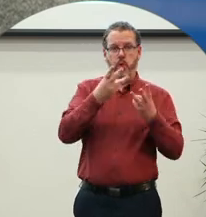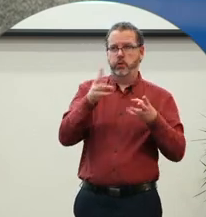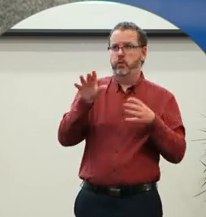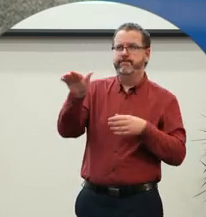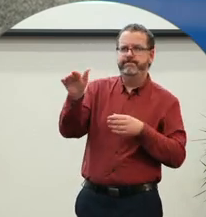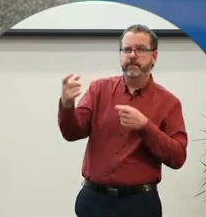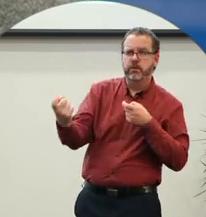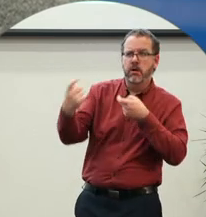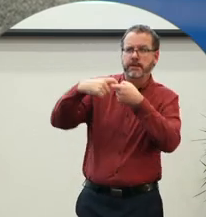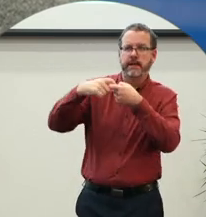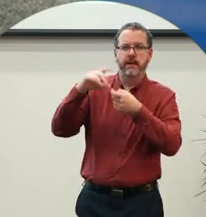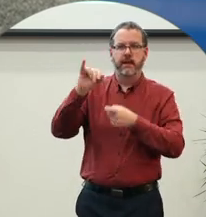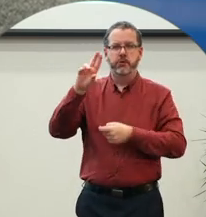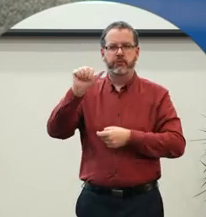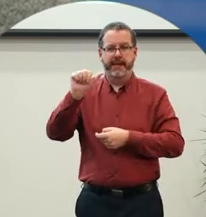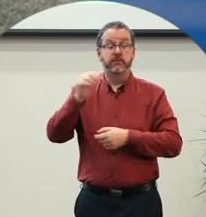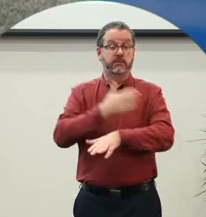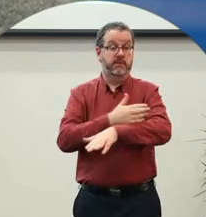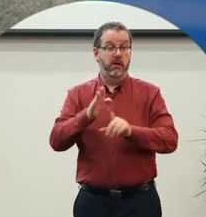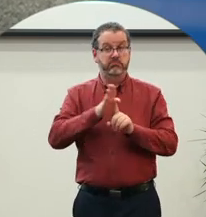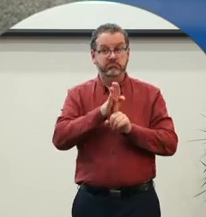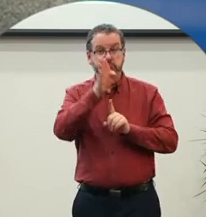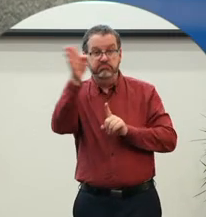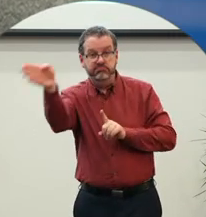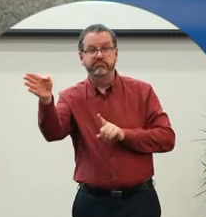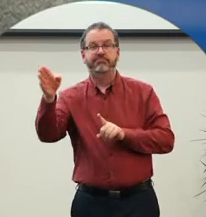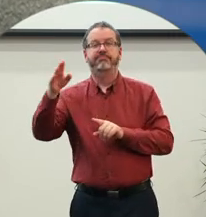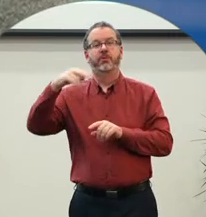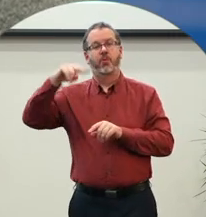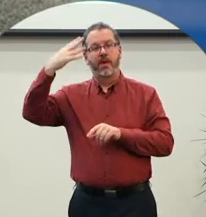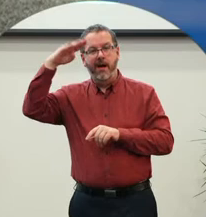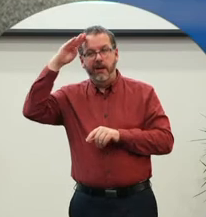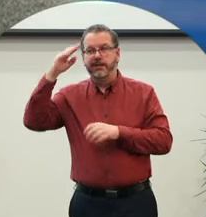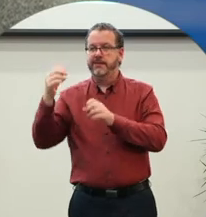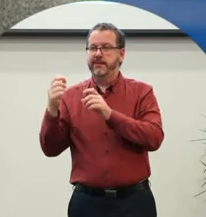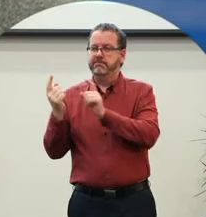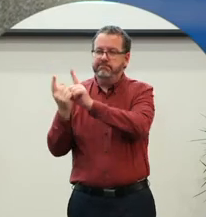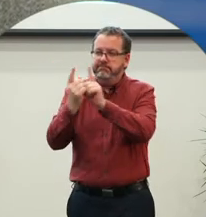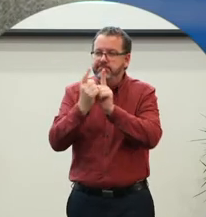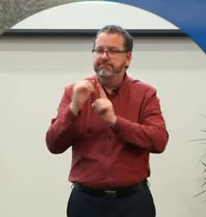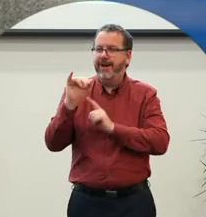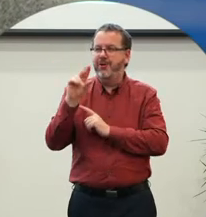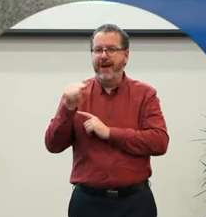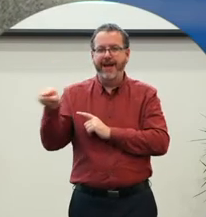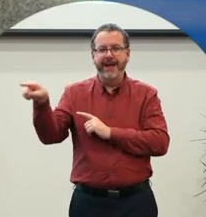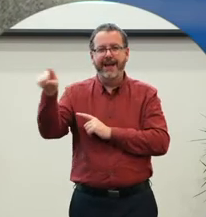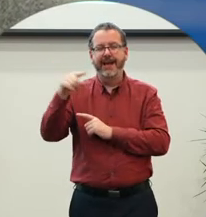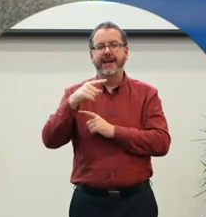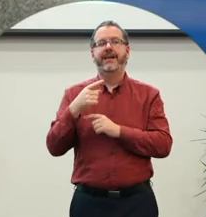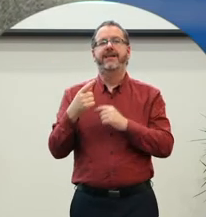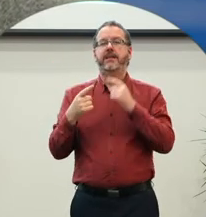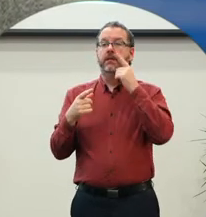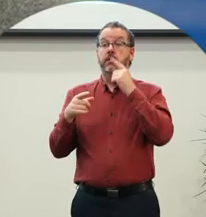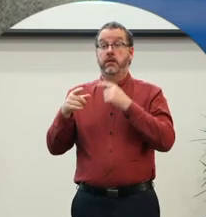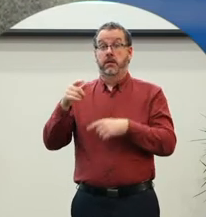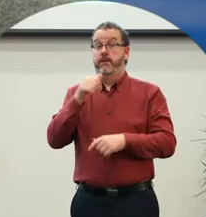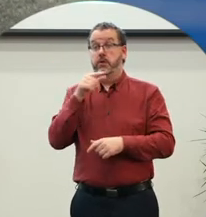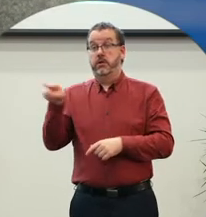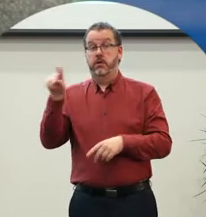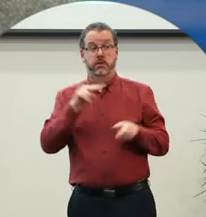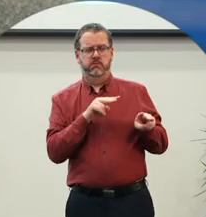they started traveling over to Northern Ireland and meeting IRA people who were initially suspicious of them.